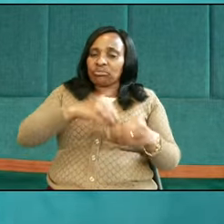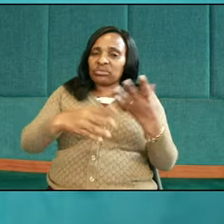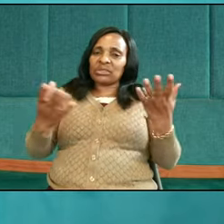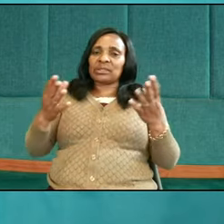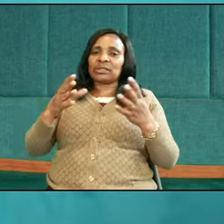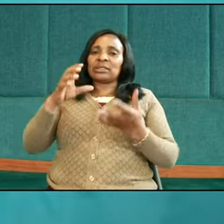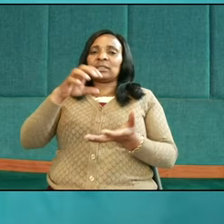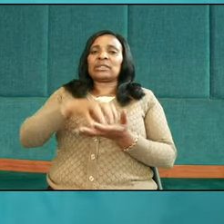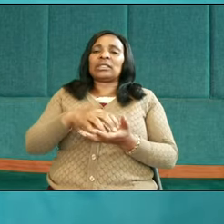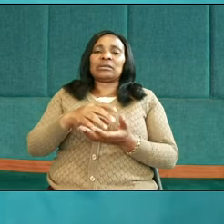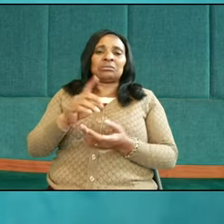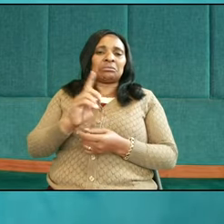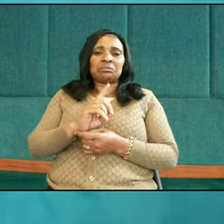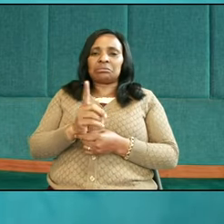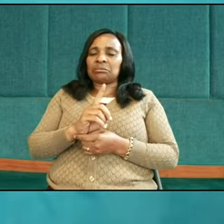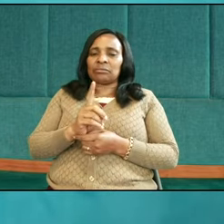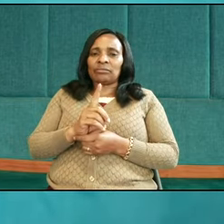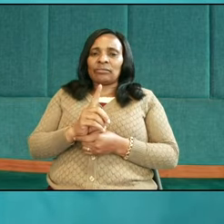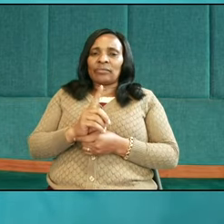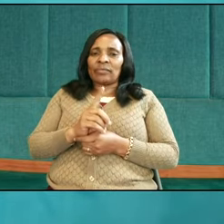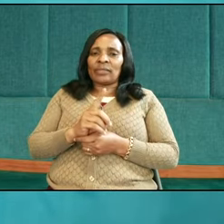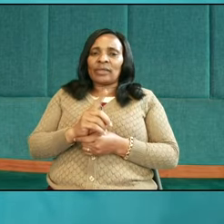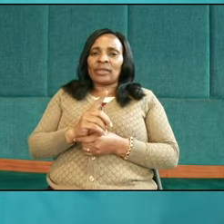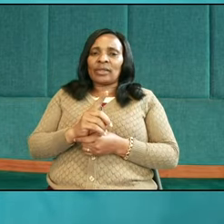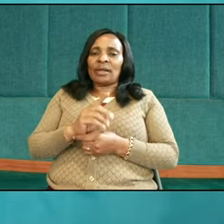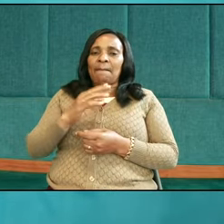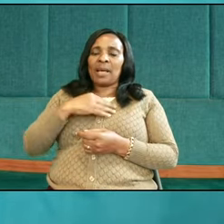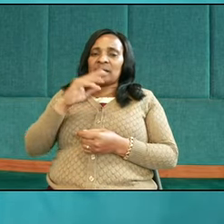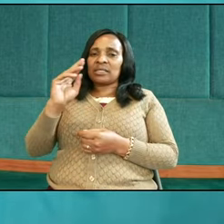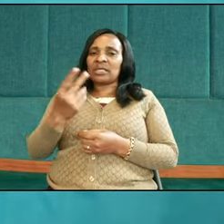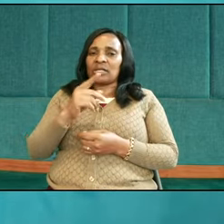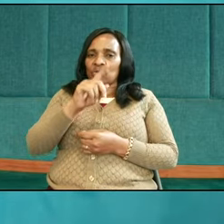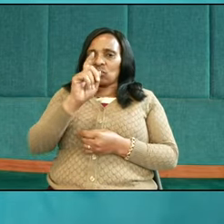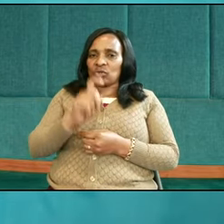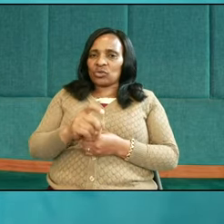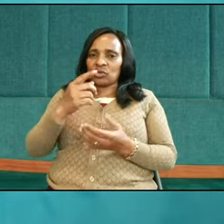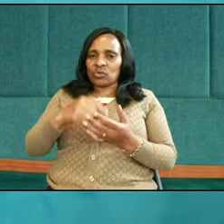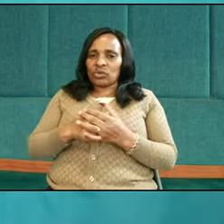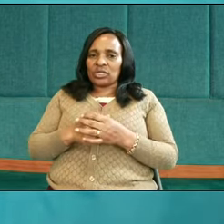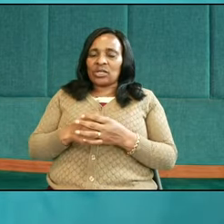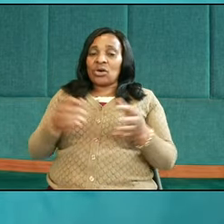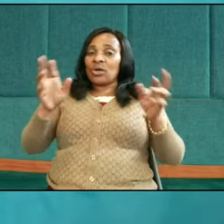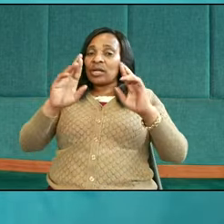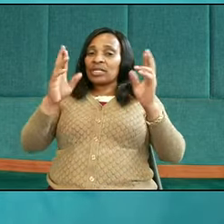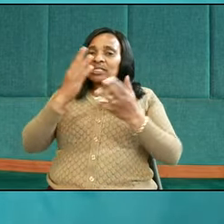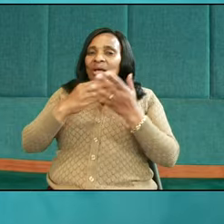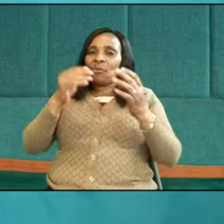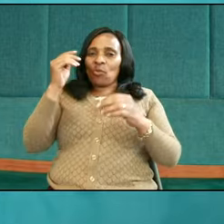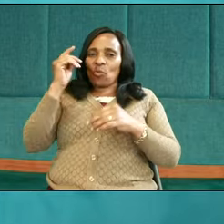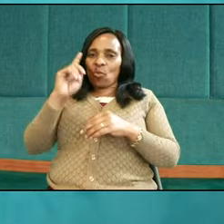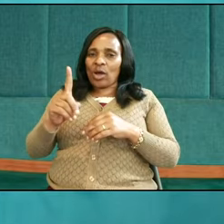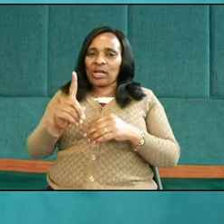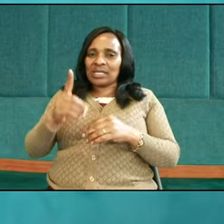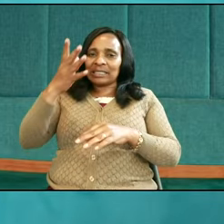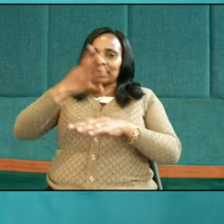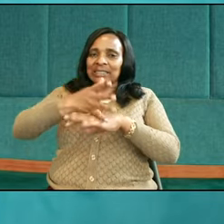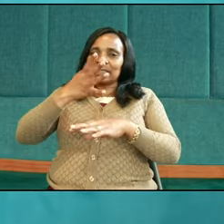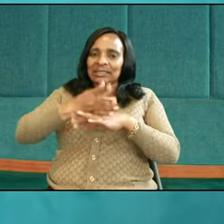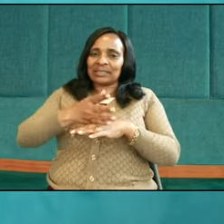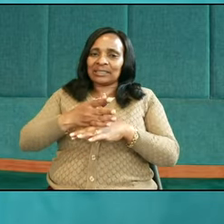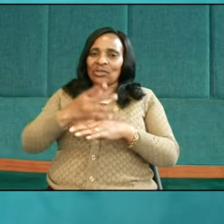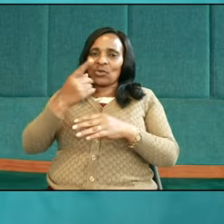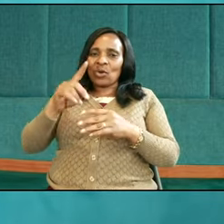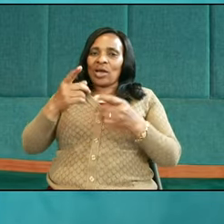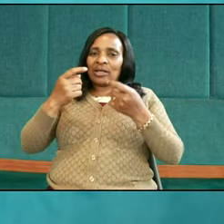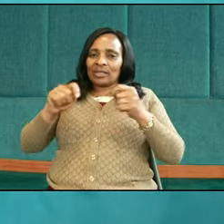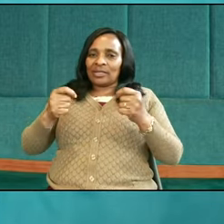that. Mm. Okay. What's your second question? So my second question right here is, you notice someone is trying to cheat off your test paper.